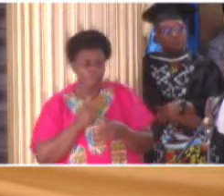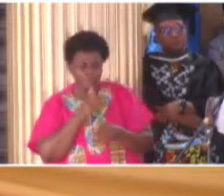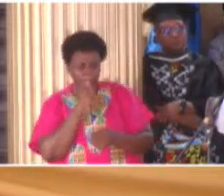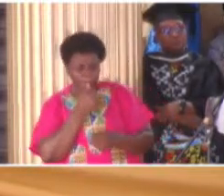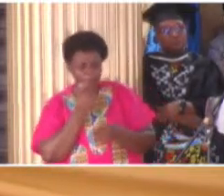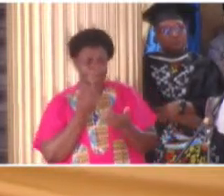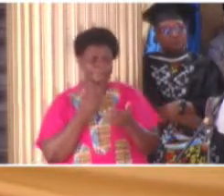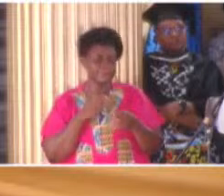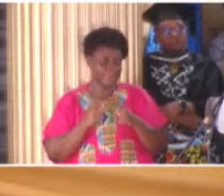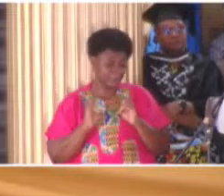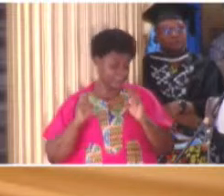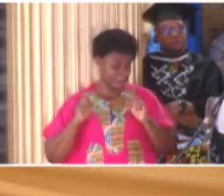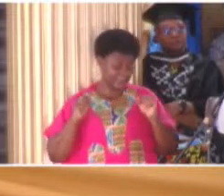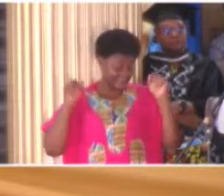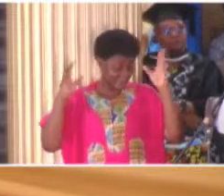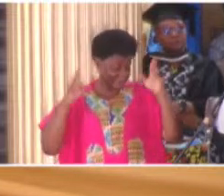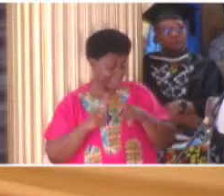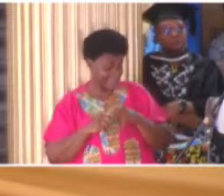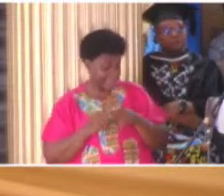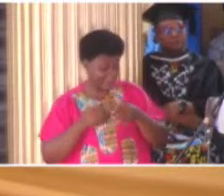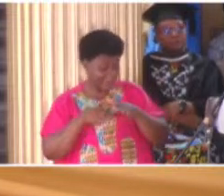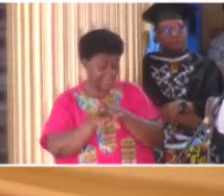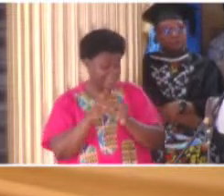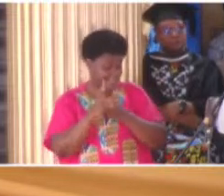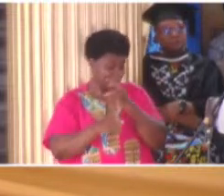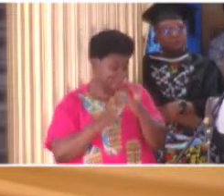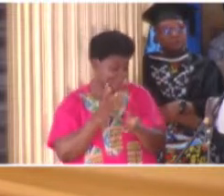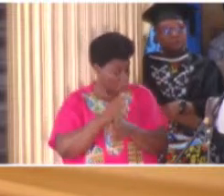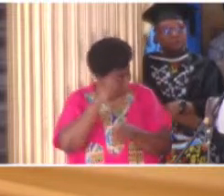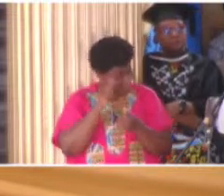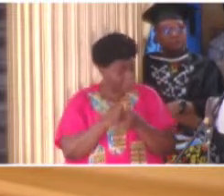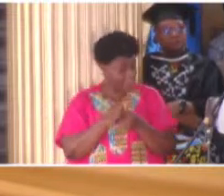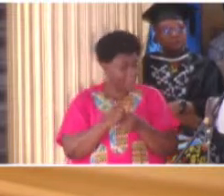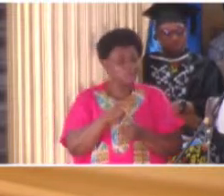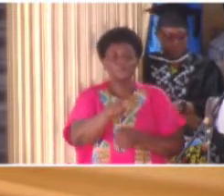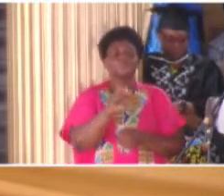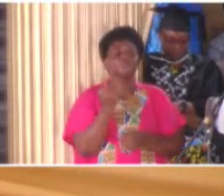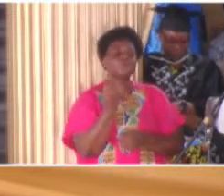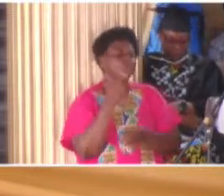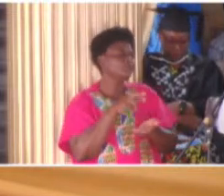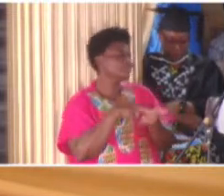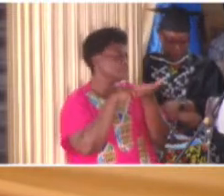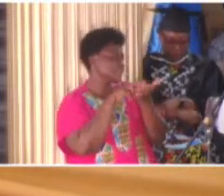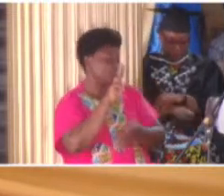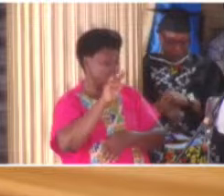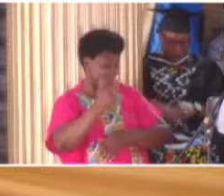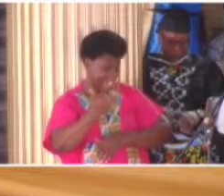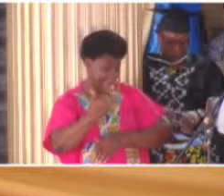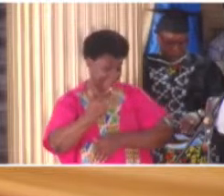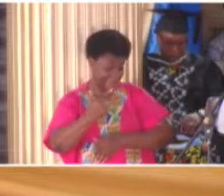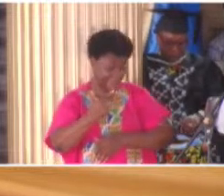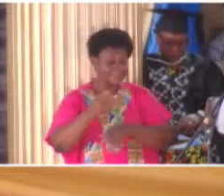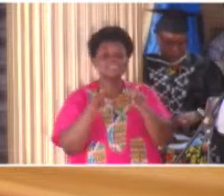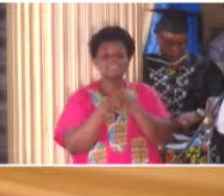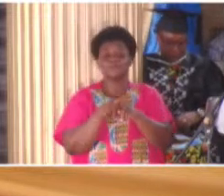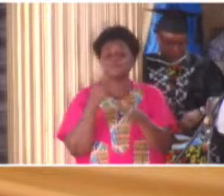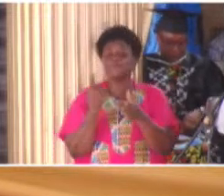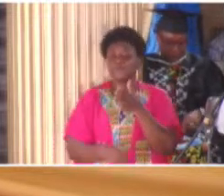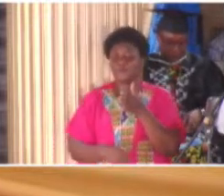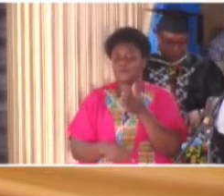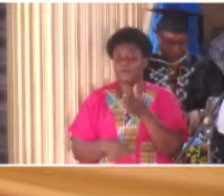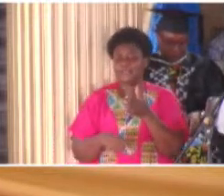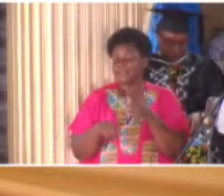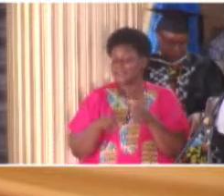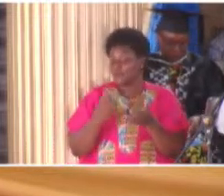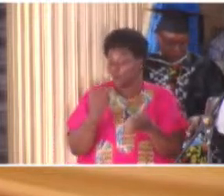dedication. As you step into the world, remember that you are not only representatives of the University of Ghana, but also of the